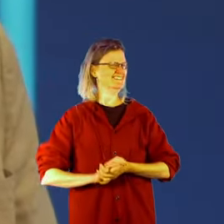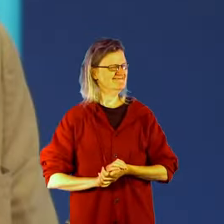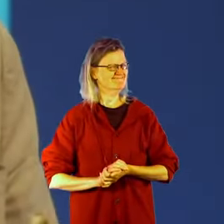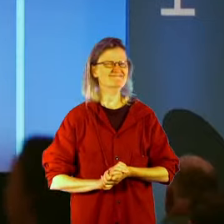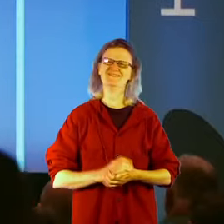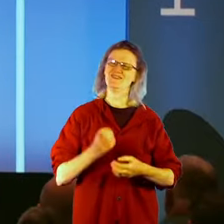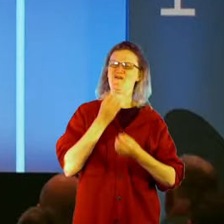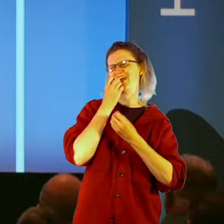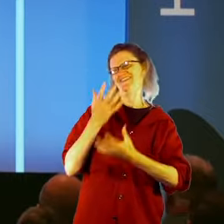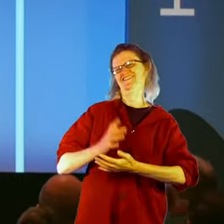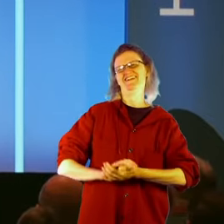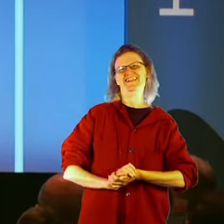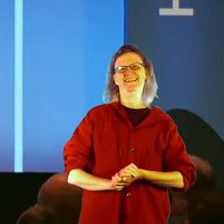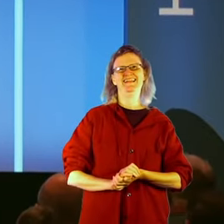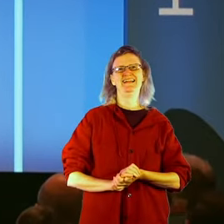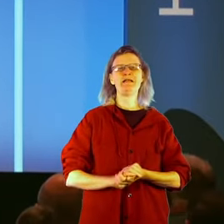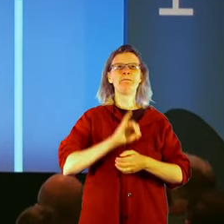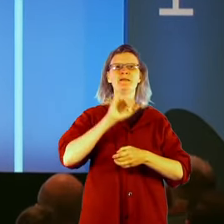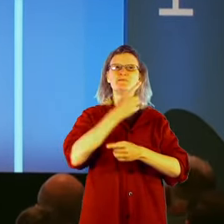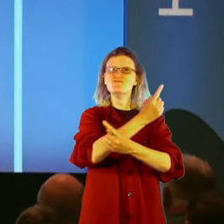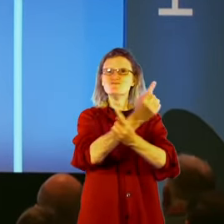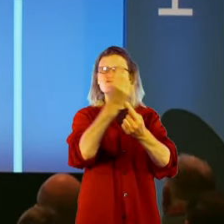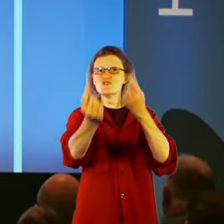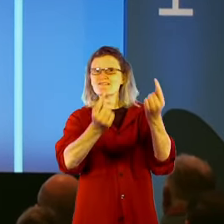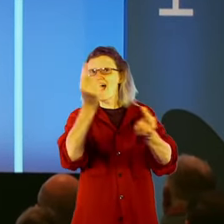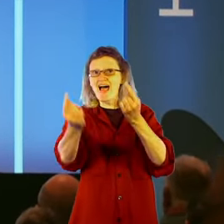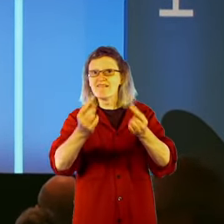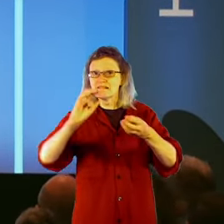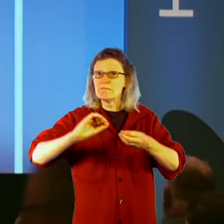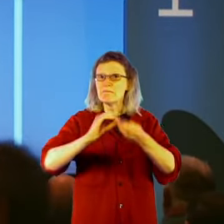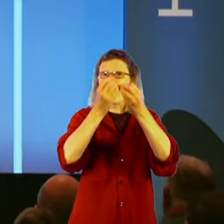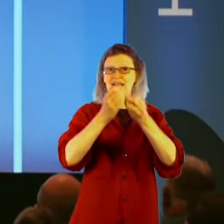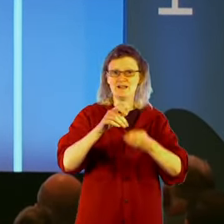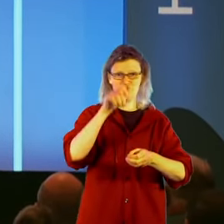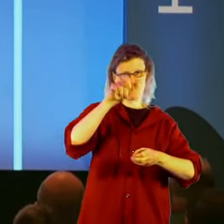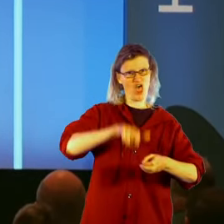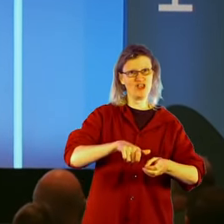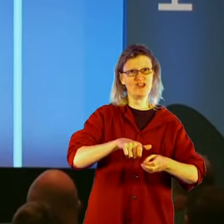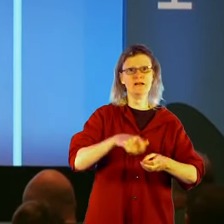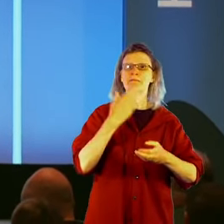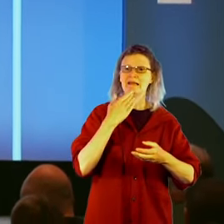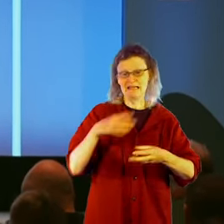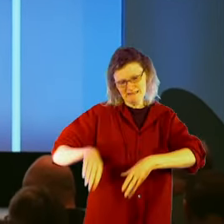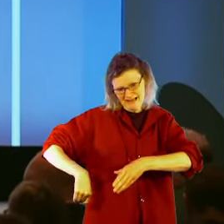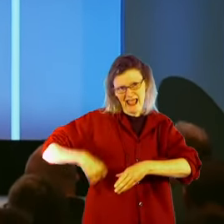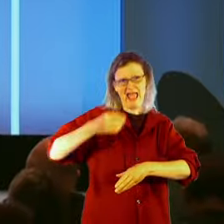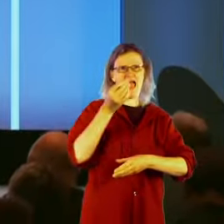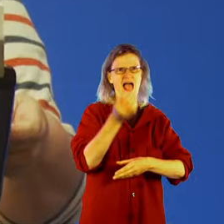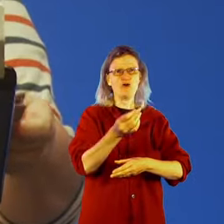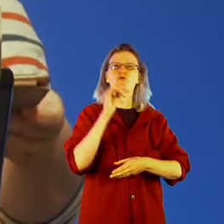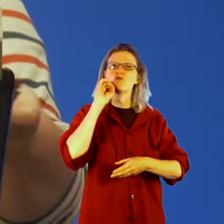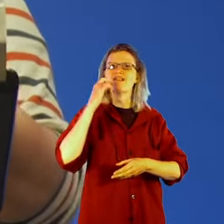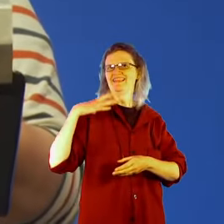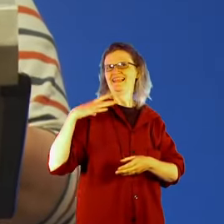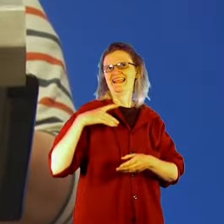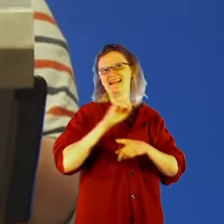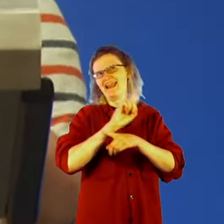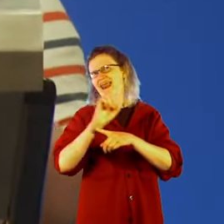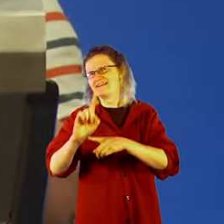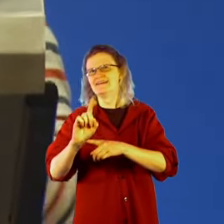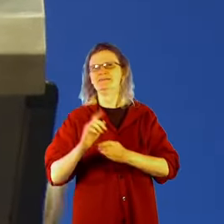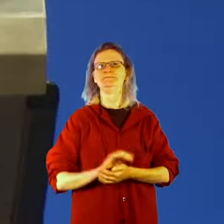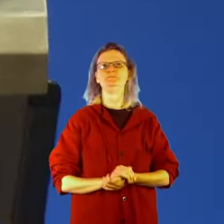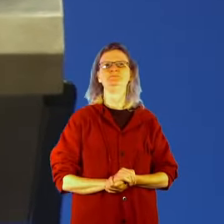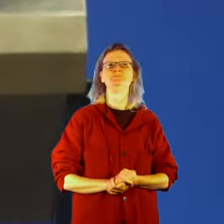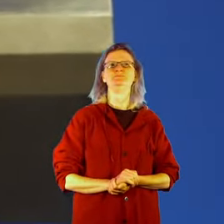Toast man, there you go. If you did do your homework and you've got it with you, do get it out because you'll need it in a little bit.